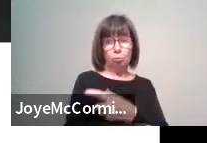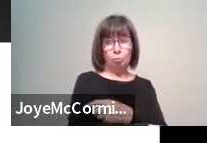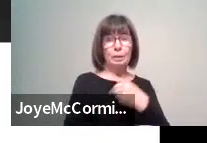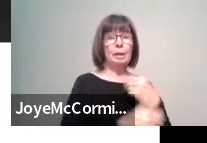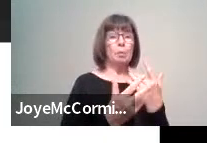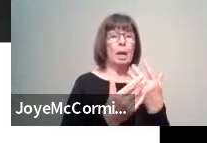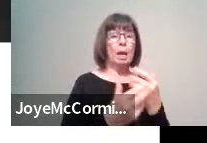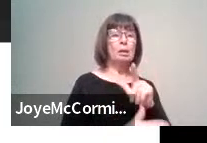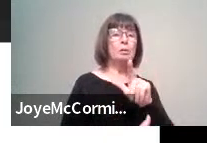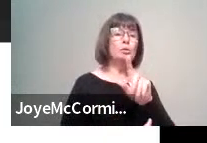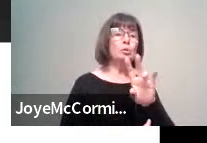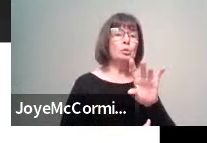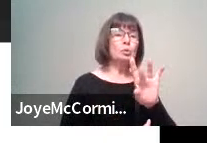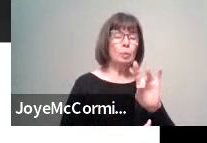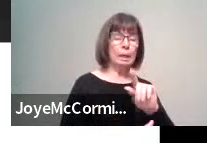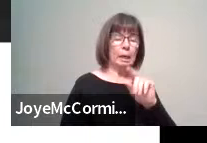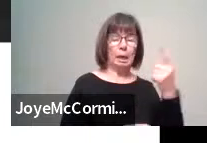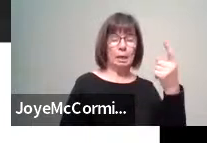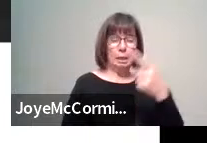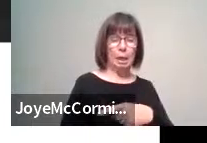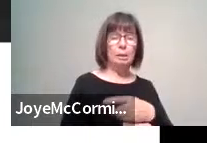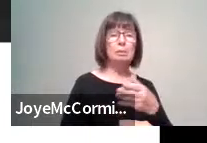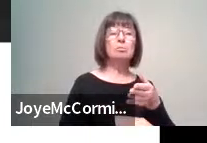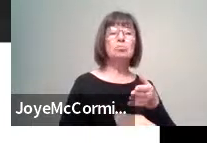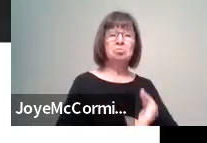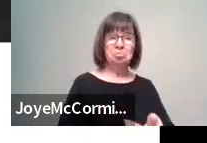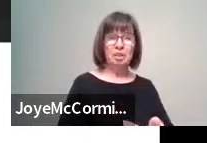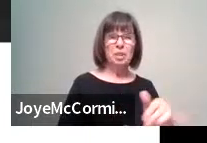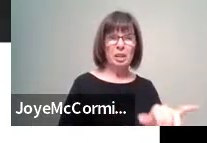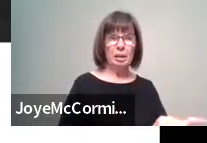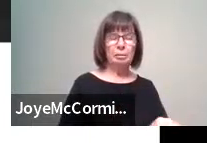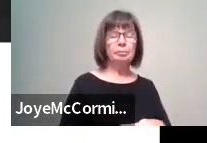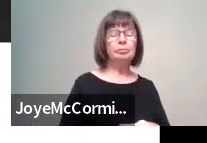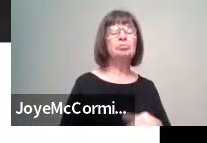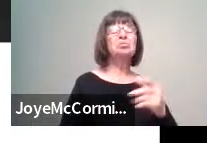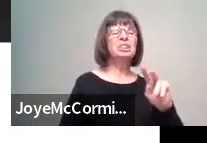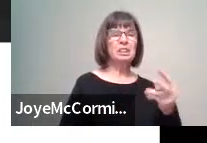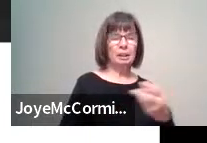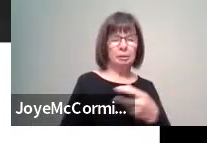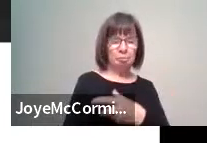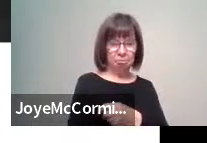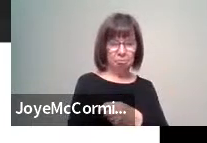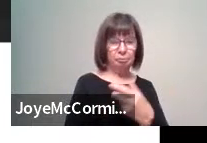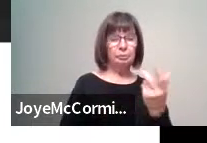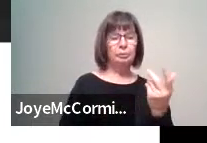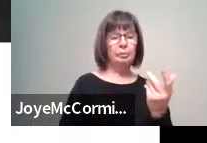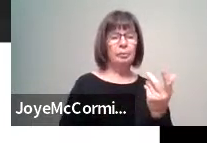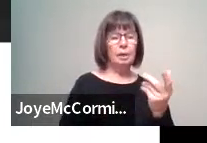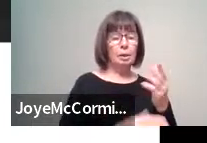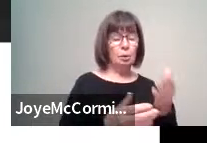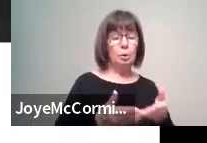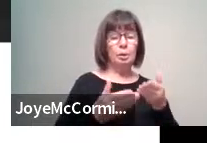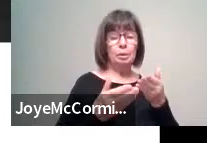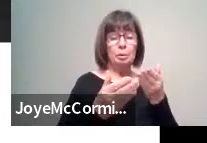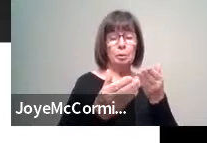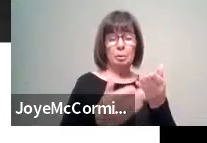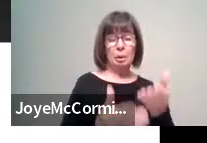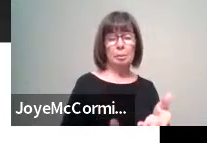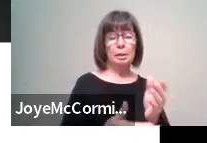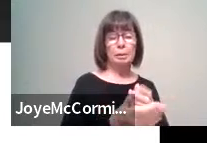first dose. And at this point of the epidemic, we are recommending